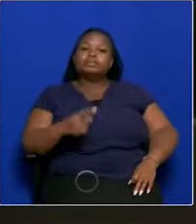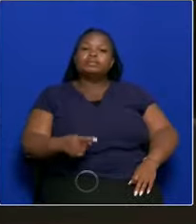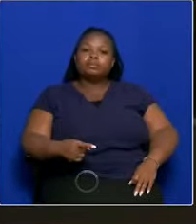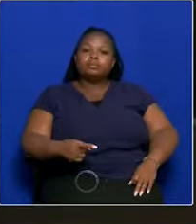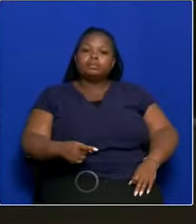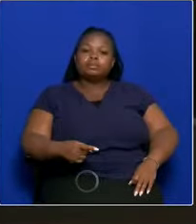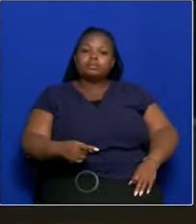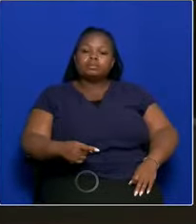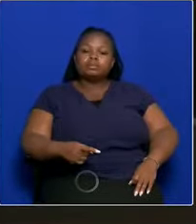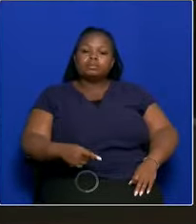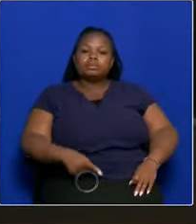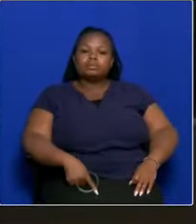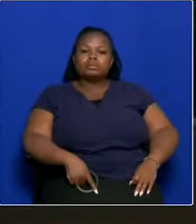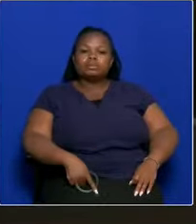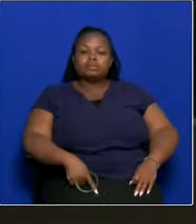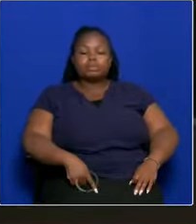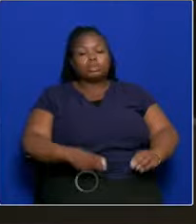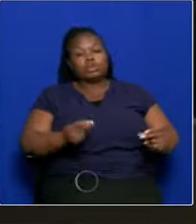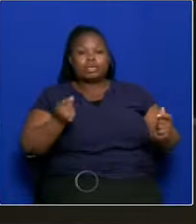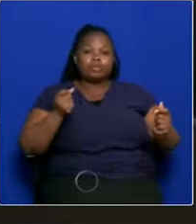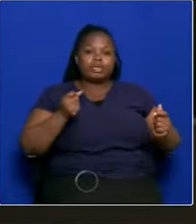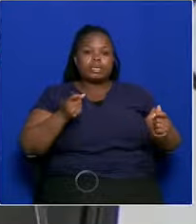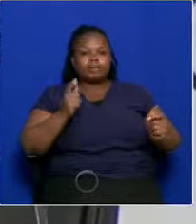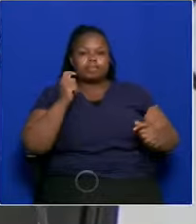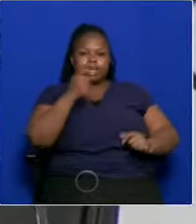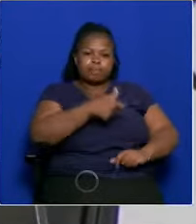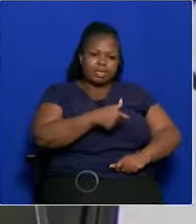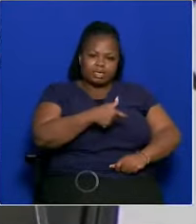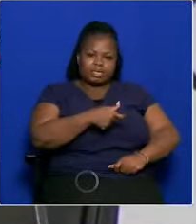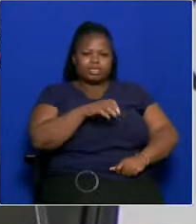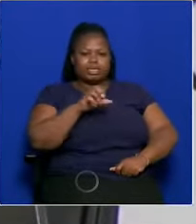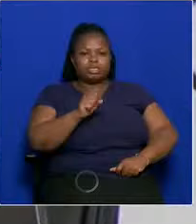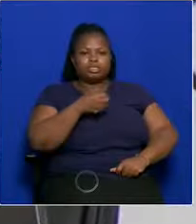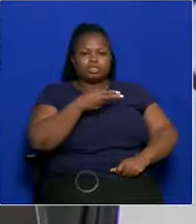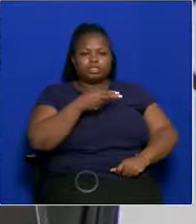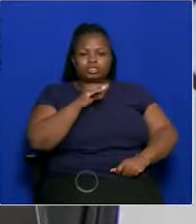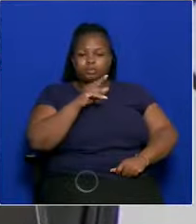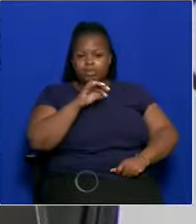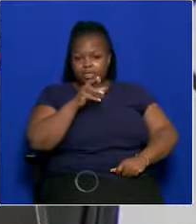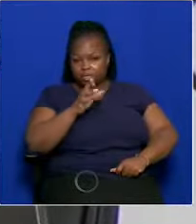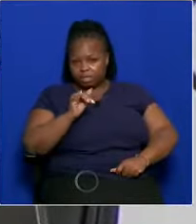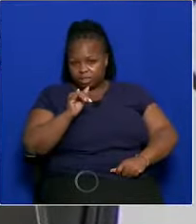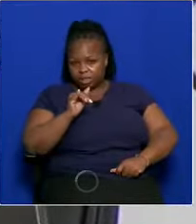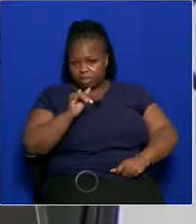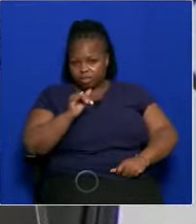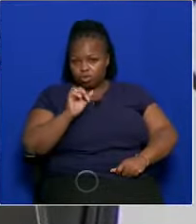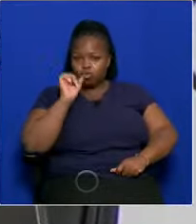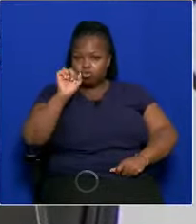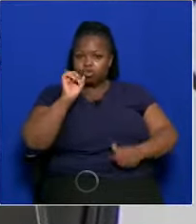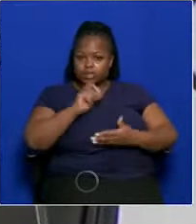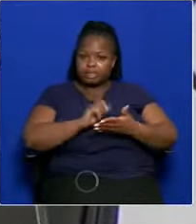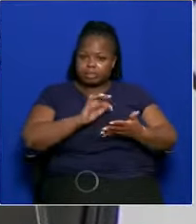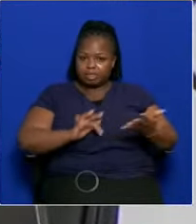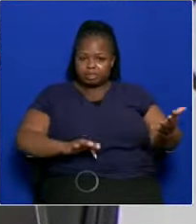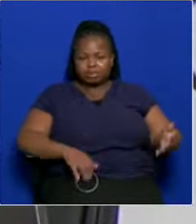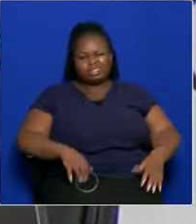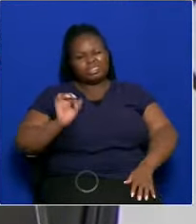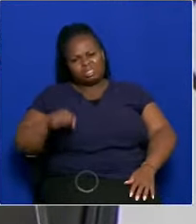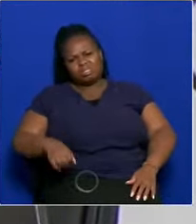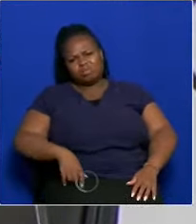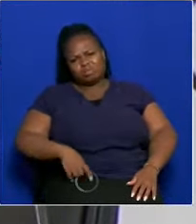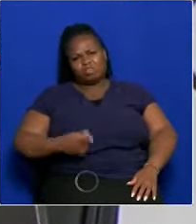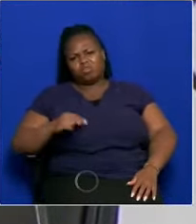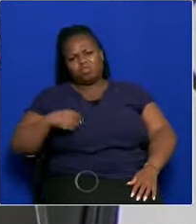intermediate or immediate digital payment, Shibiri. Yes. On your statement. Yes, but for me it's immaterial. I paid